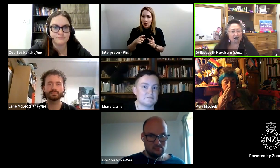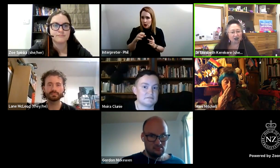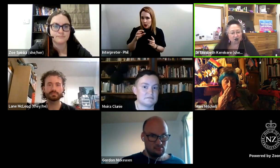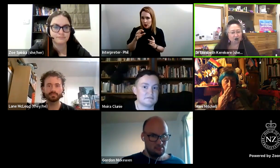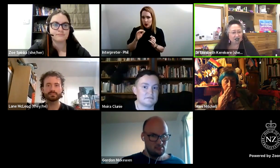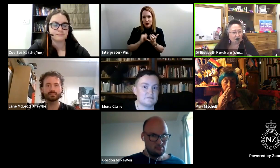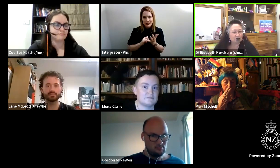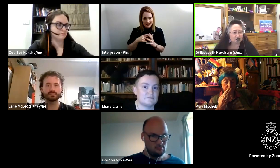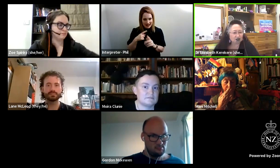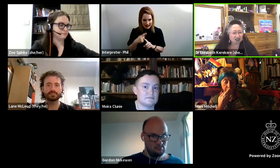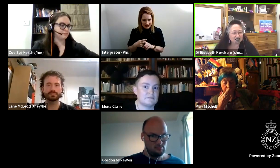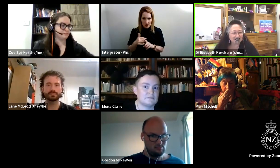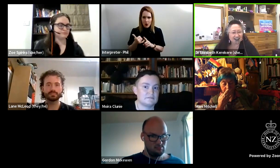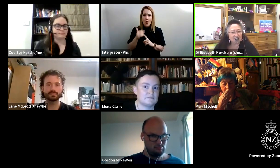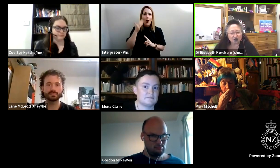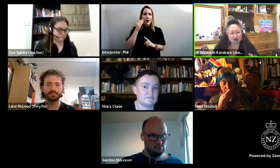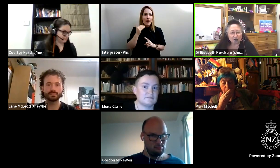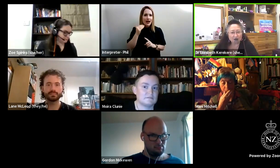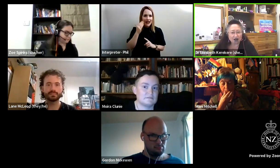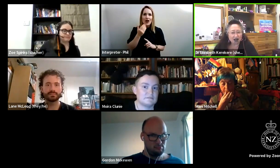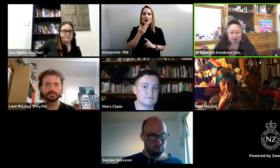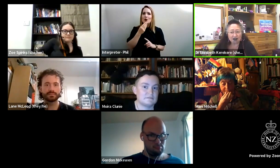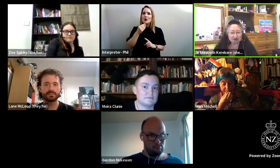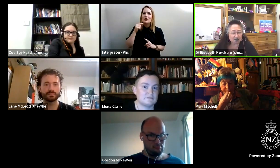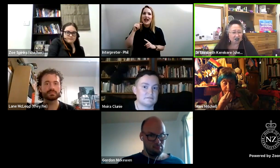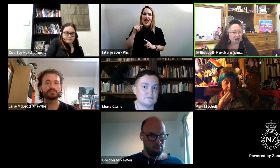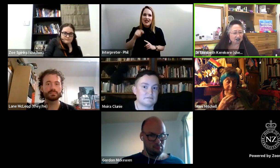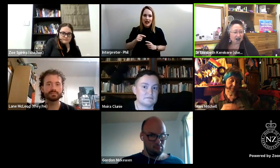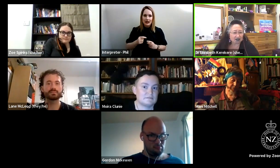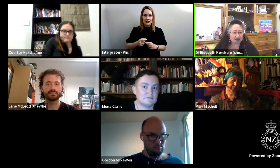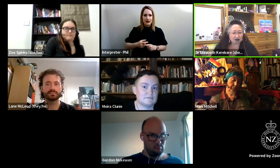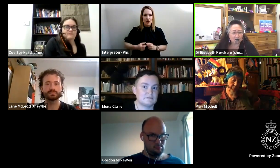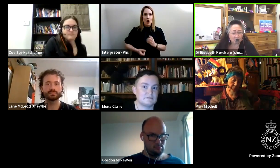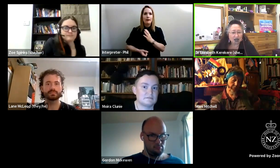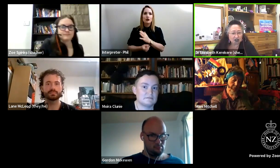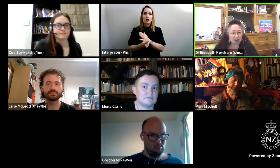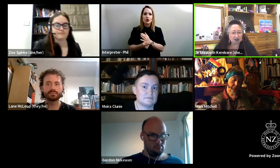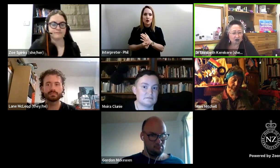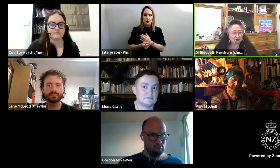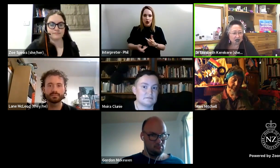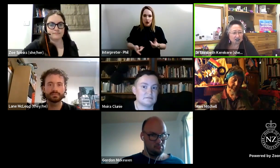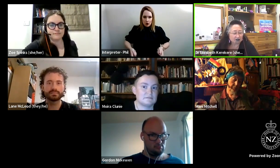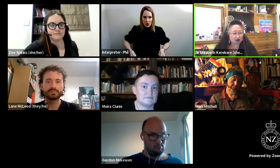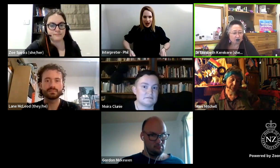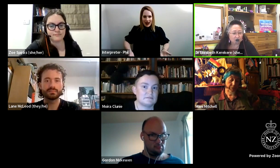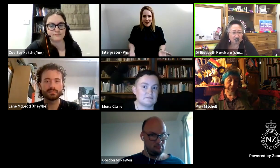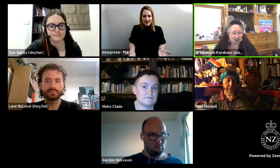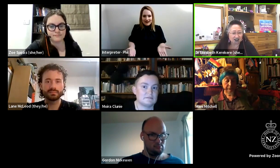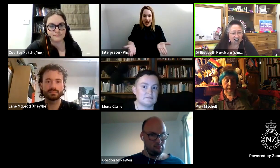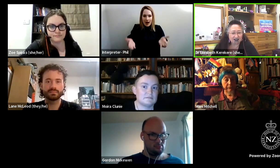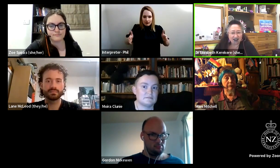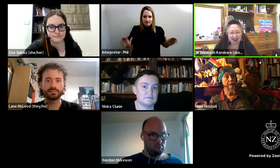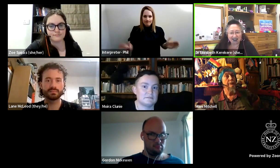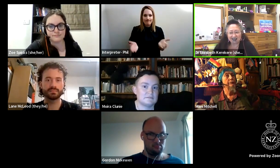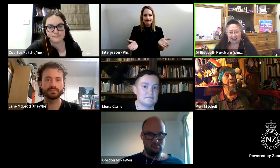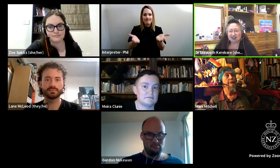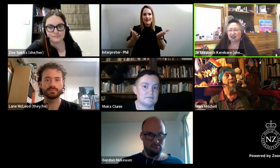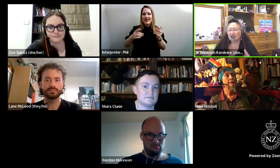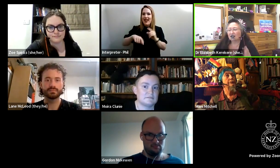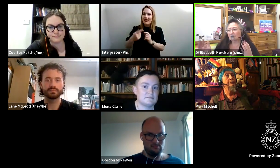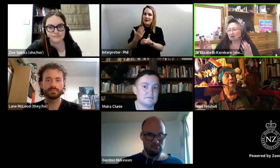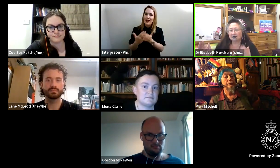Pākehā, use that opportunity to uplift the other more marginalized parts of our community